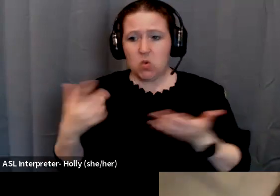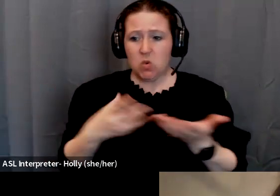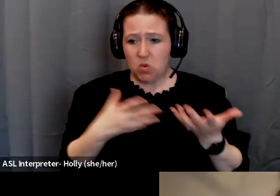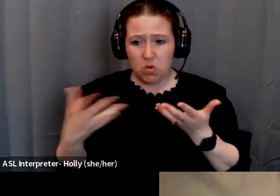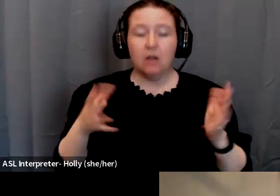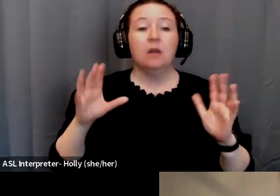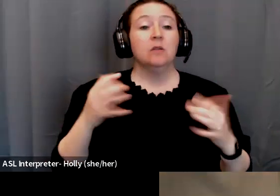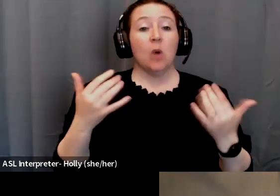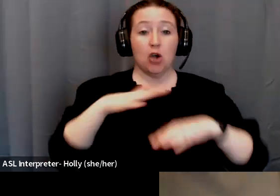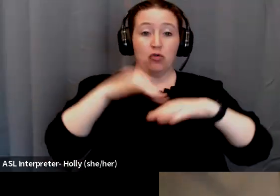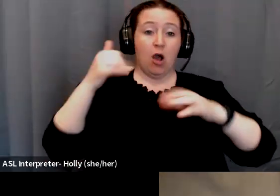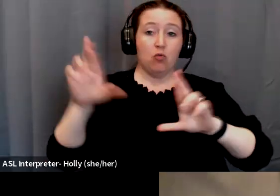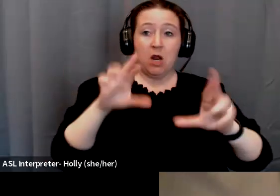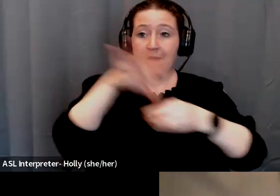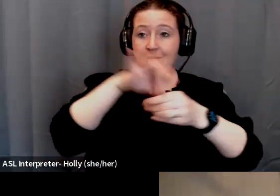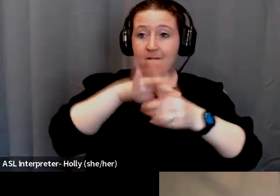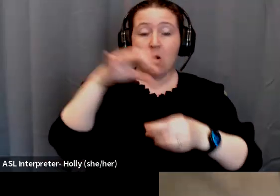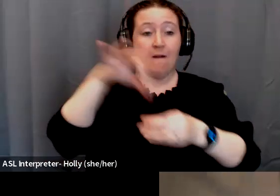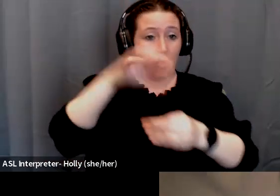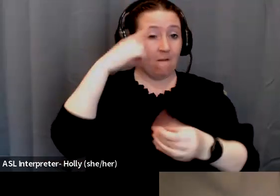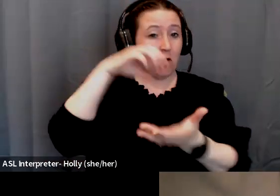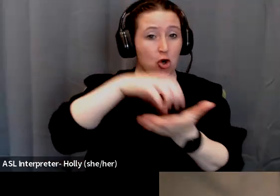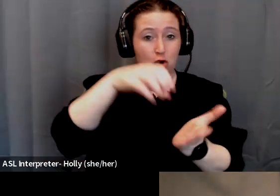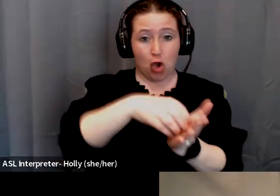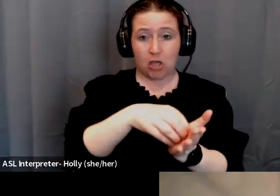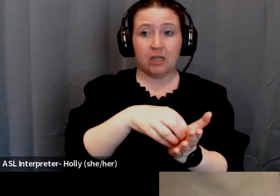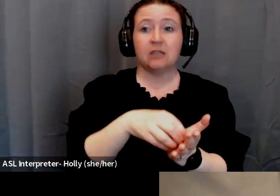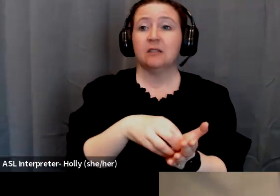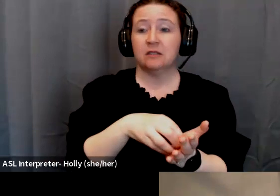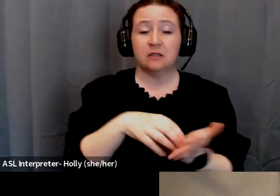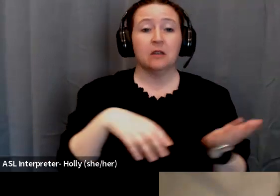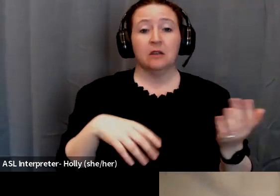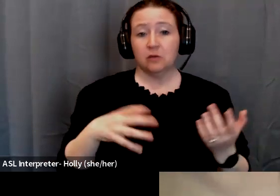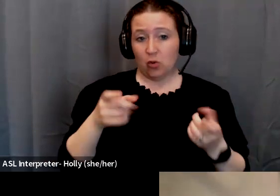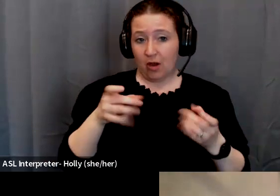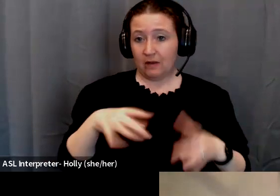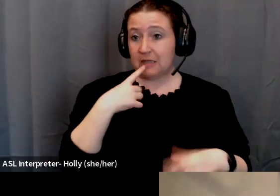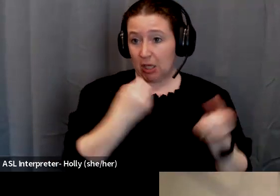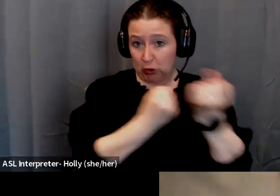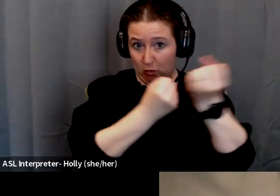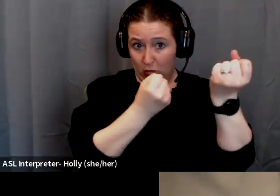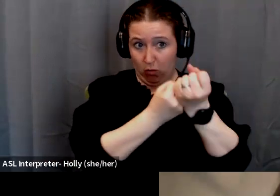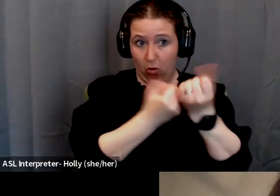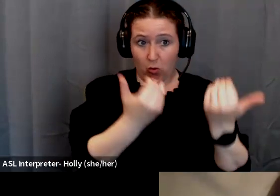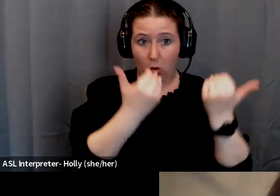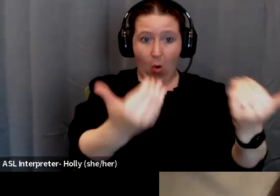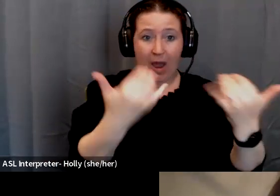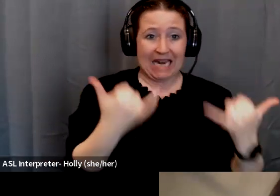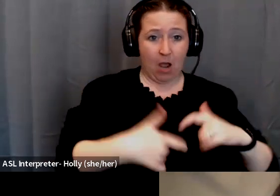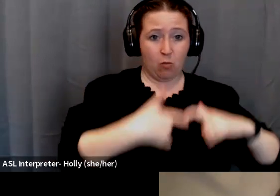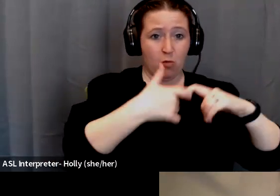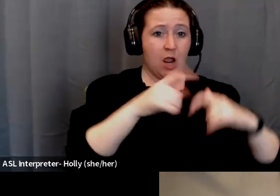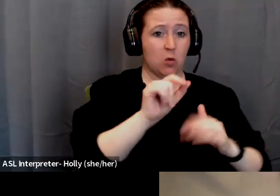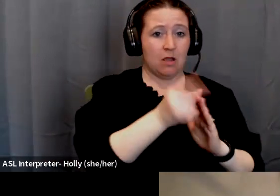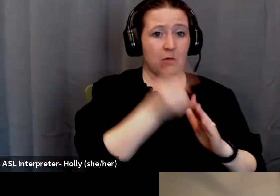vote on chocolate chip cookies. And so then the presiding officer says, all in favor of taking a break right now for 20